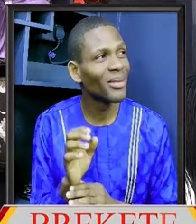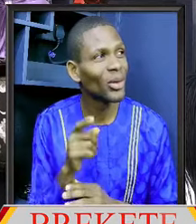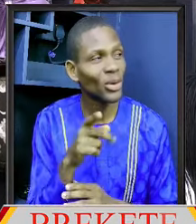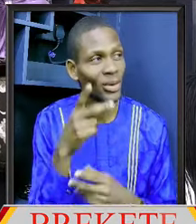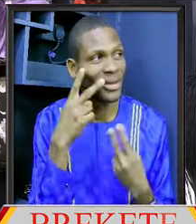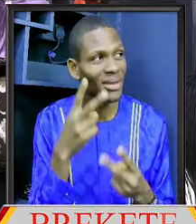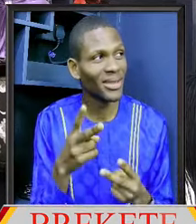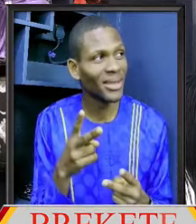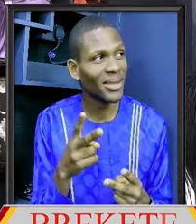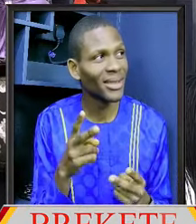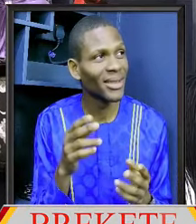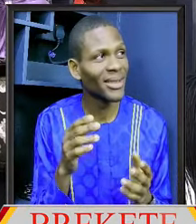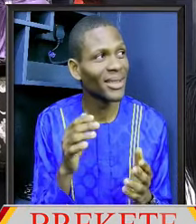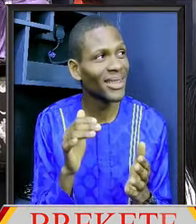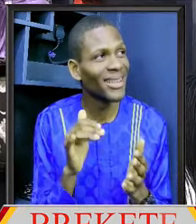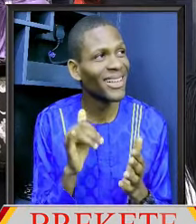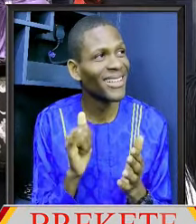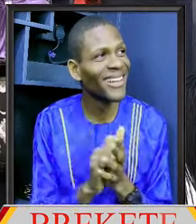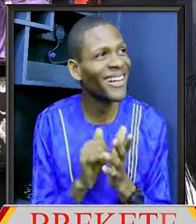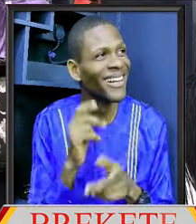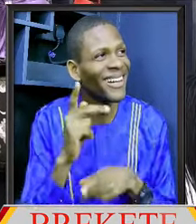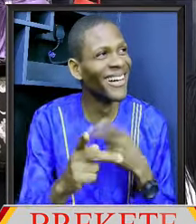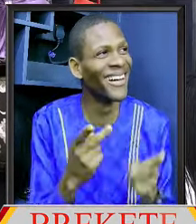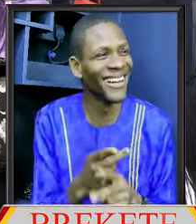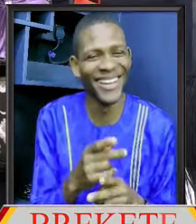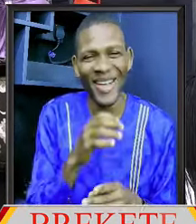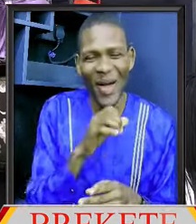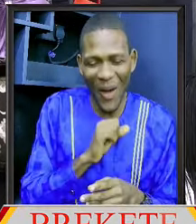You see, now that kind of